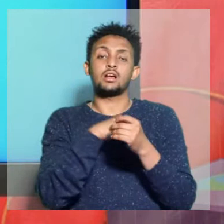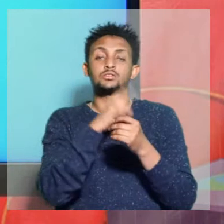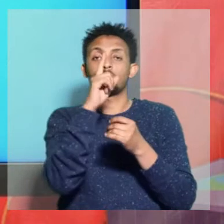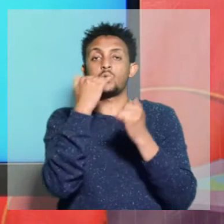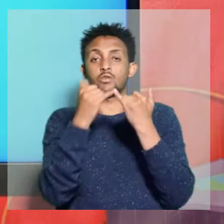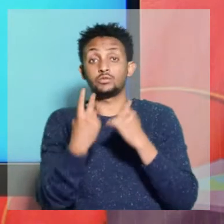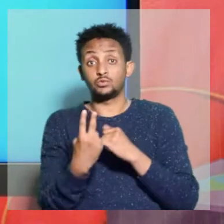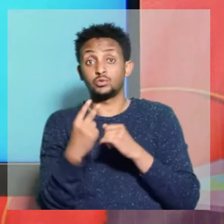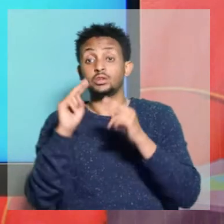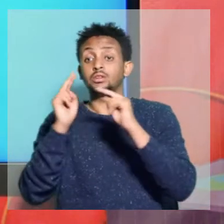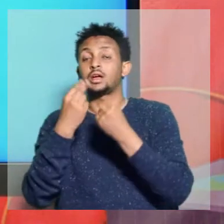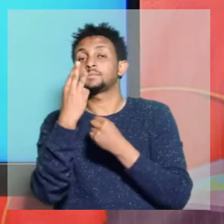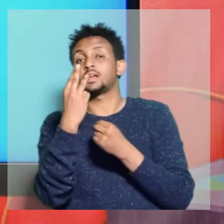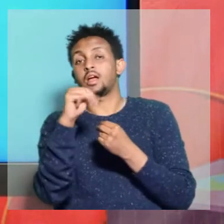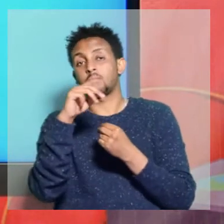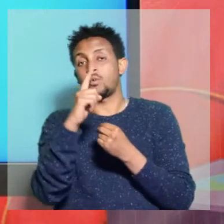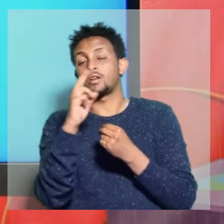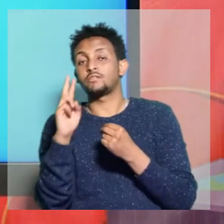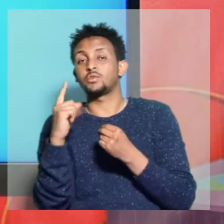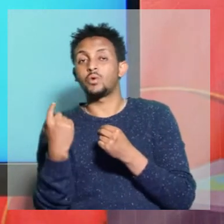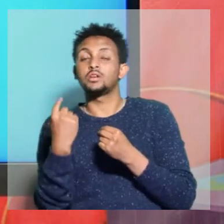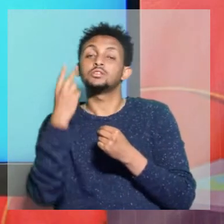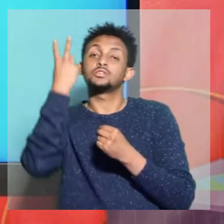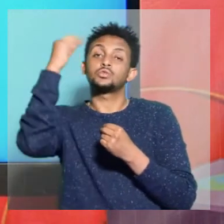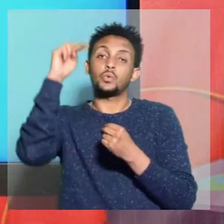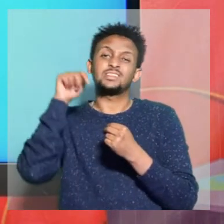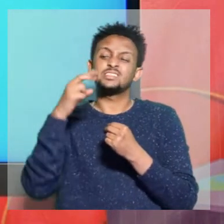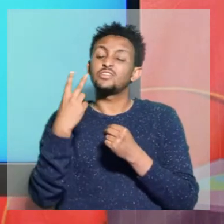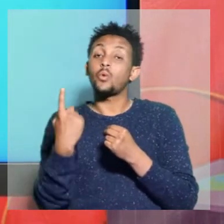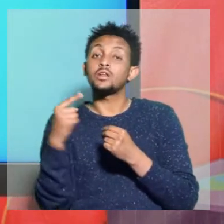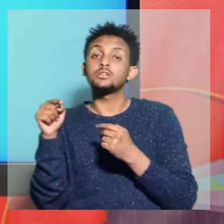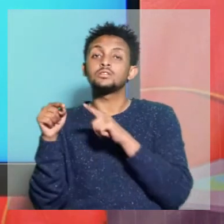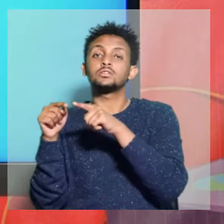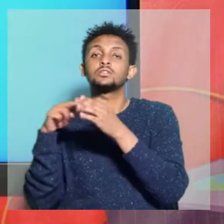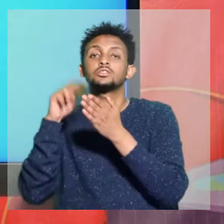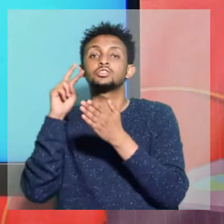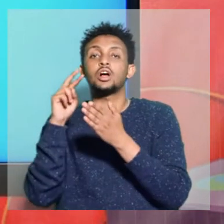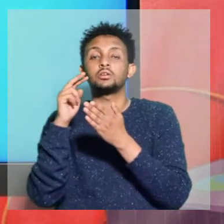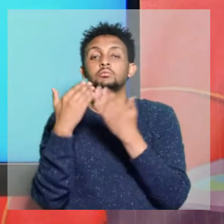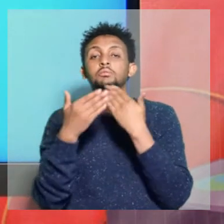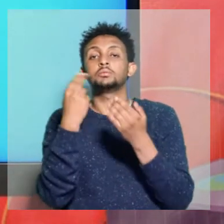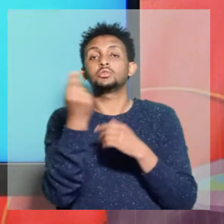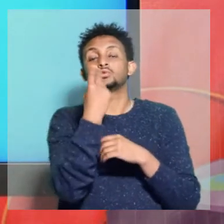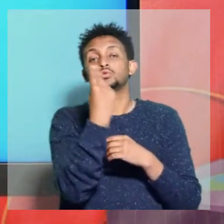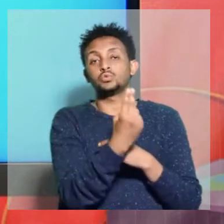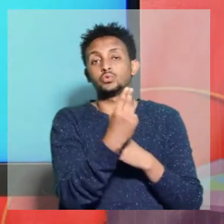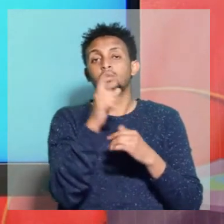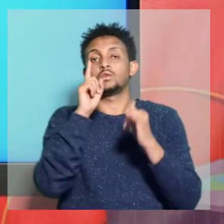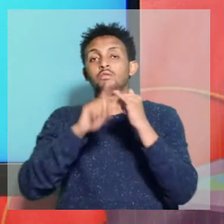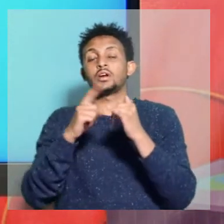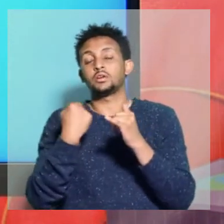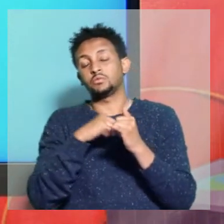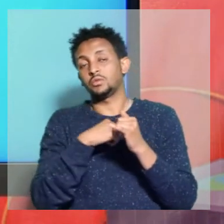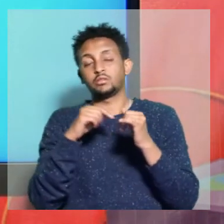over 2 times m times velocity squared. This velocity, if it is initial velocity, you might use u. Final, if it